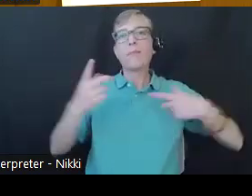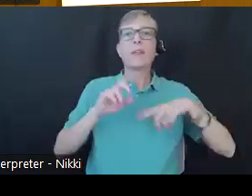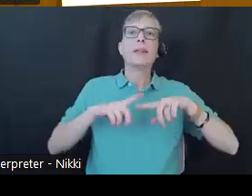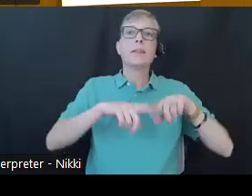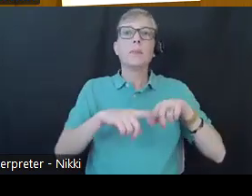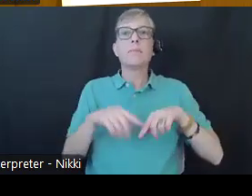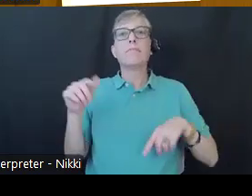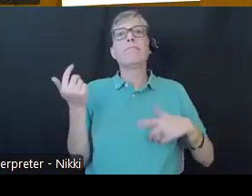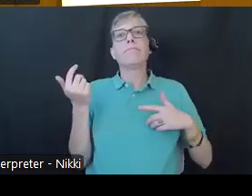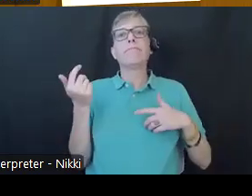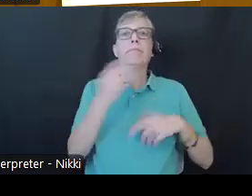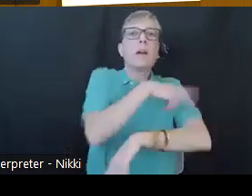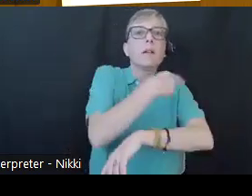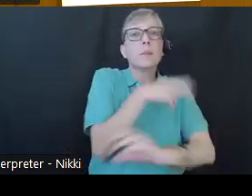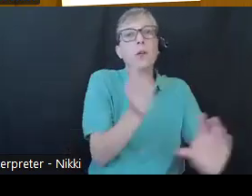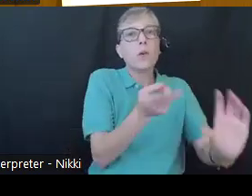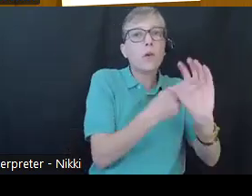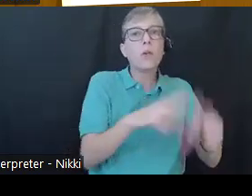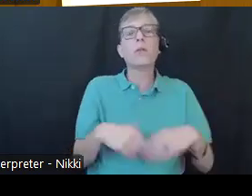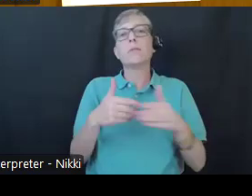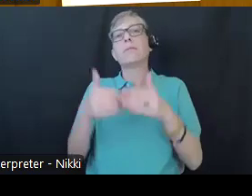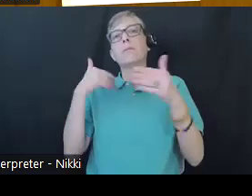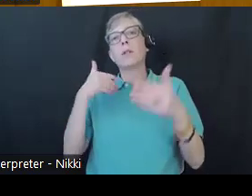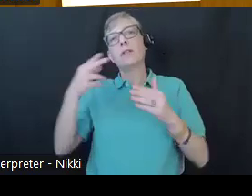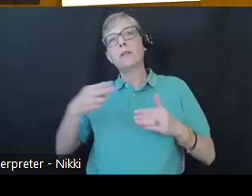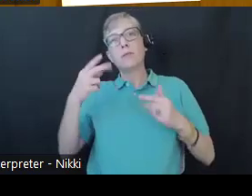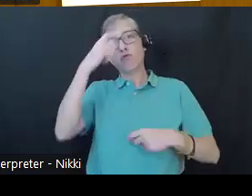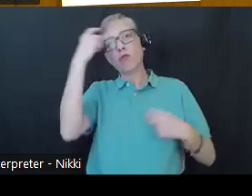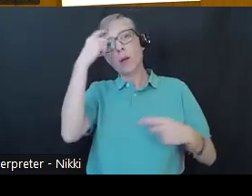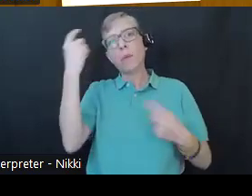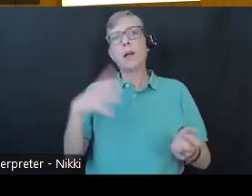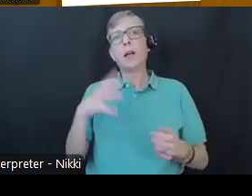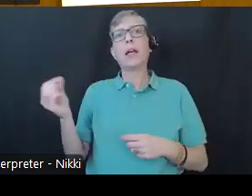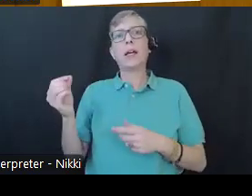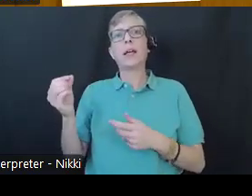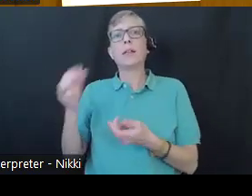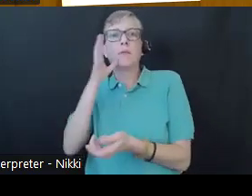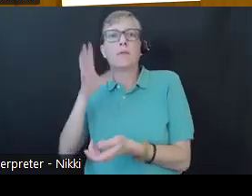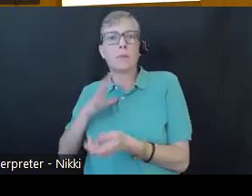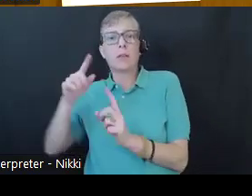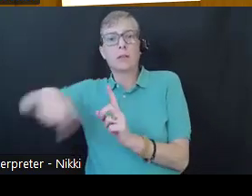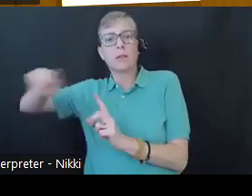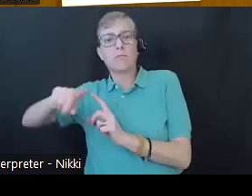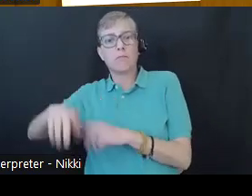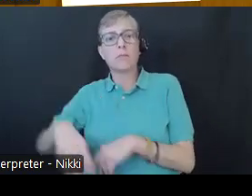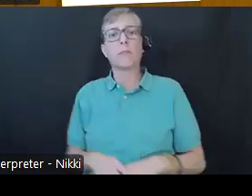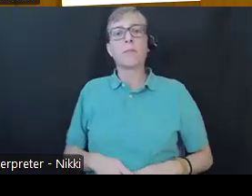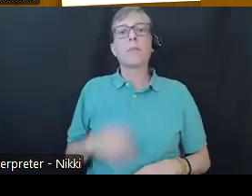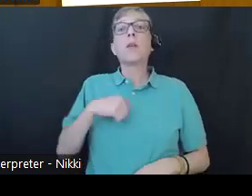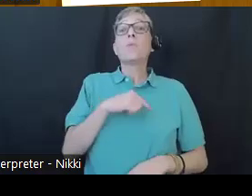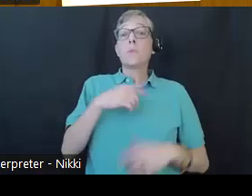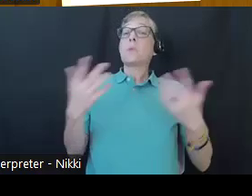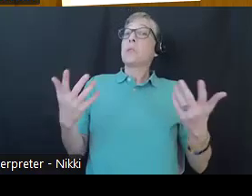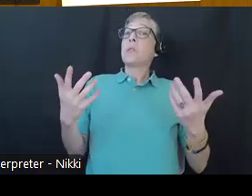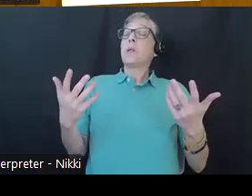I know in talking to Dr. Matithil about this, we've all had the same experience where we get a lot of patients with symptoms